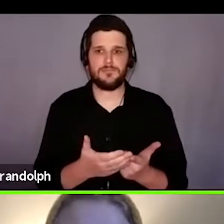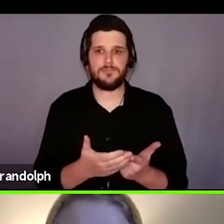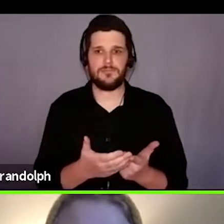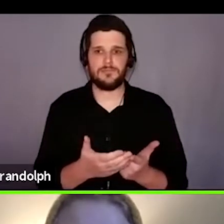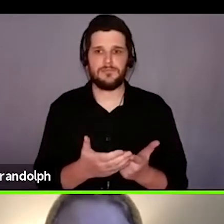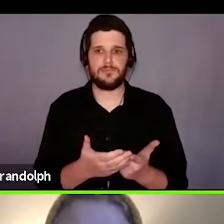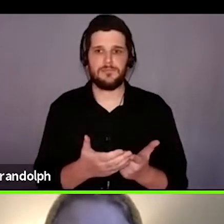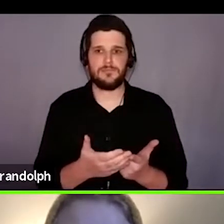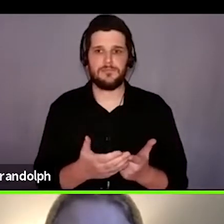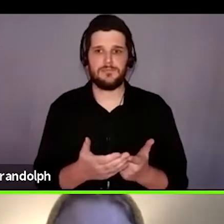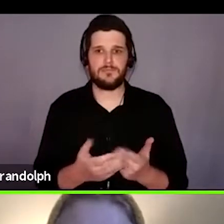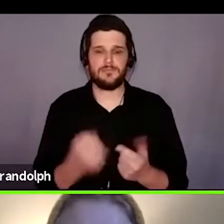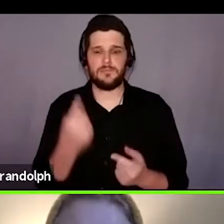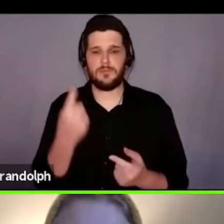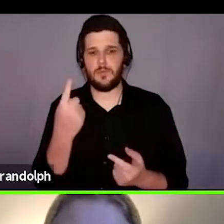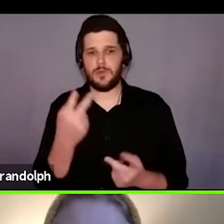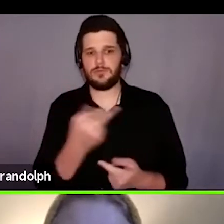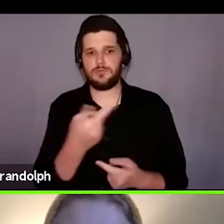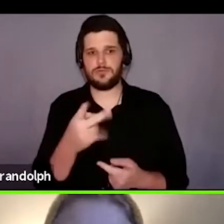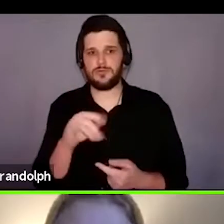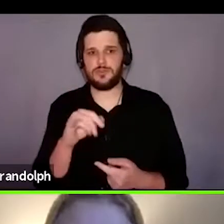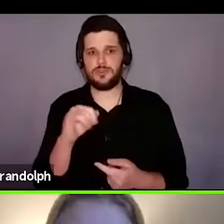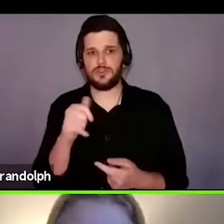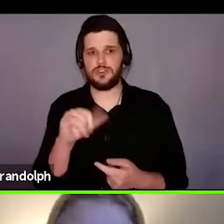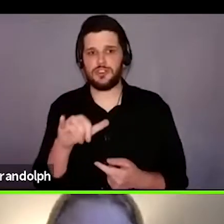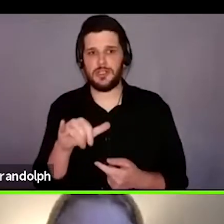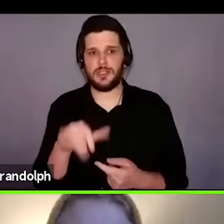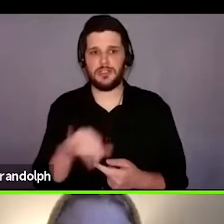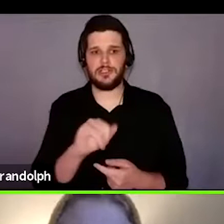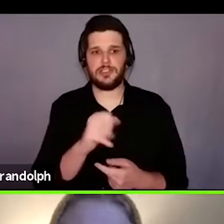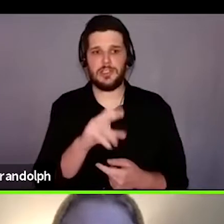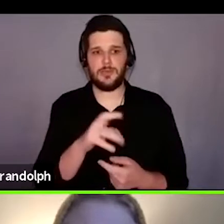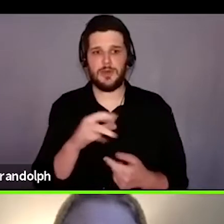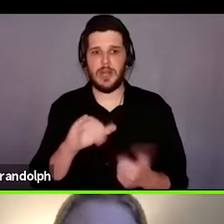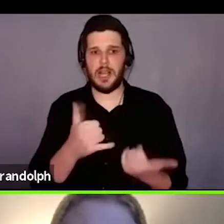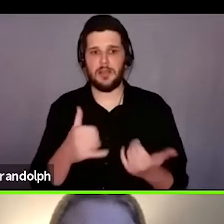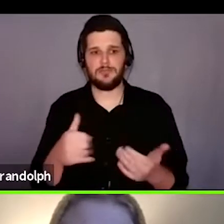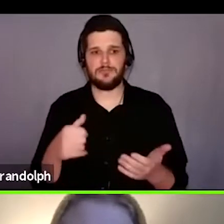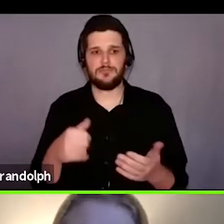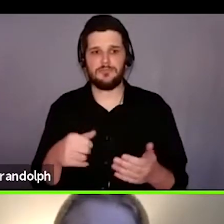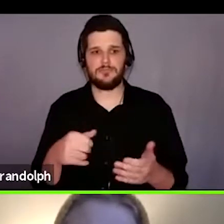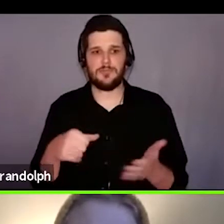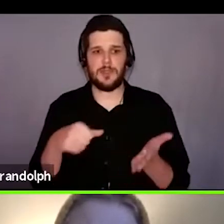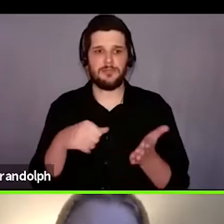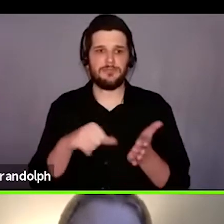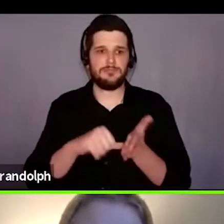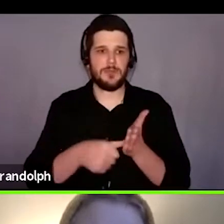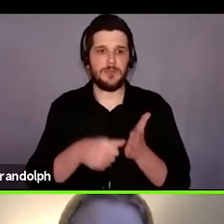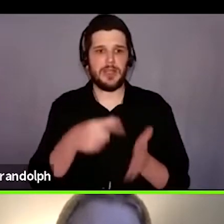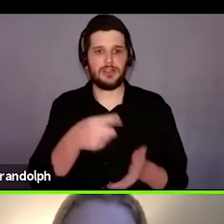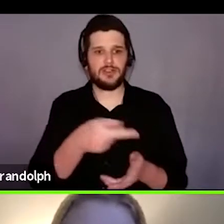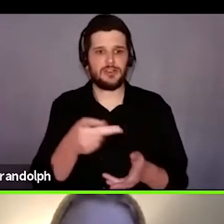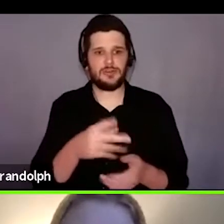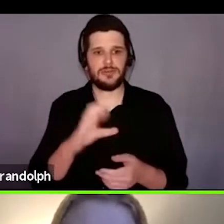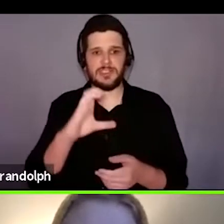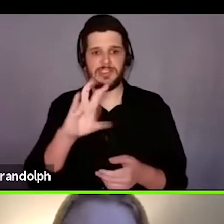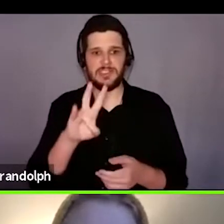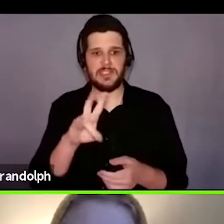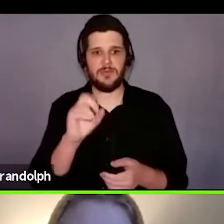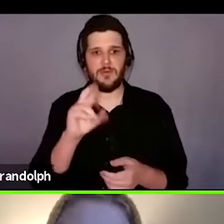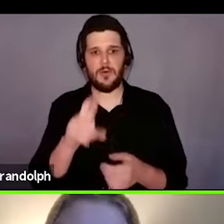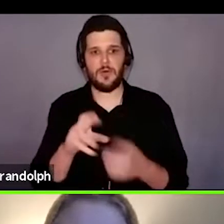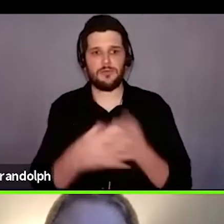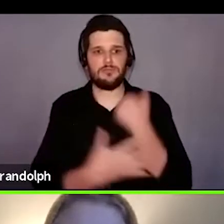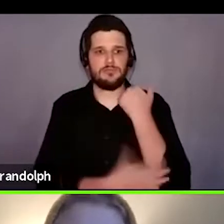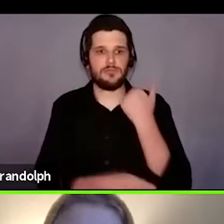Does one of you want to take it away about how that has impacted you, about connections you see to C7, or poverty